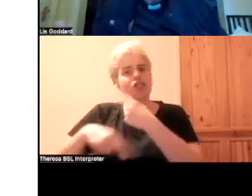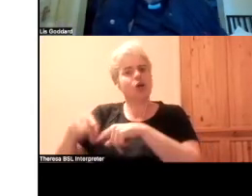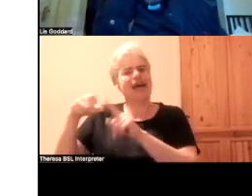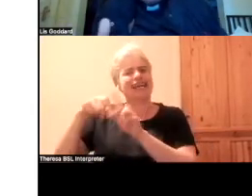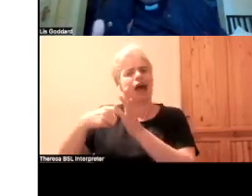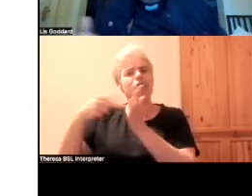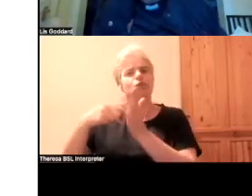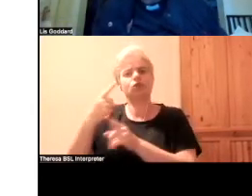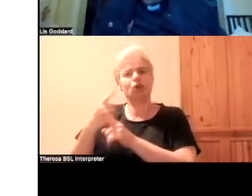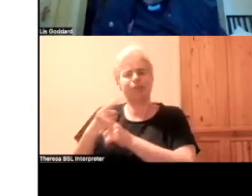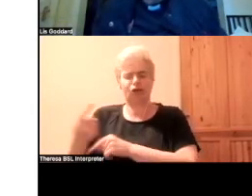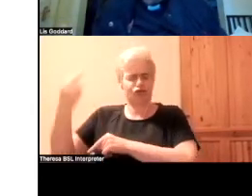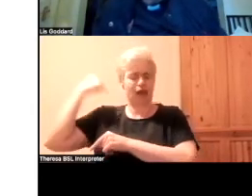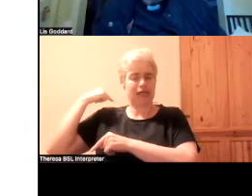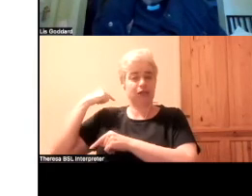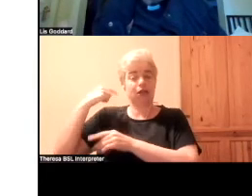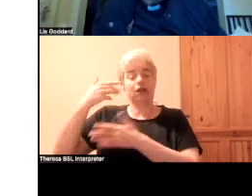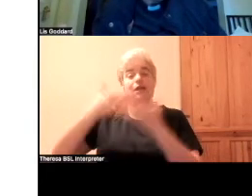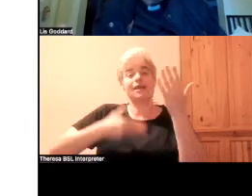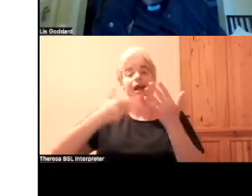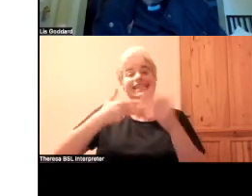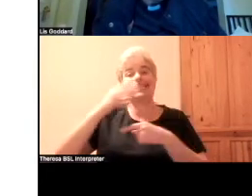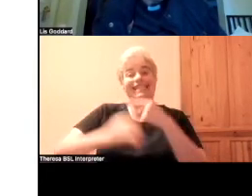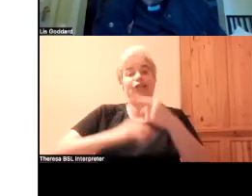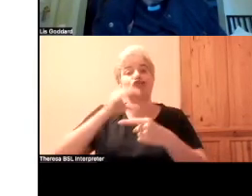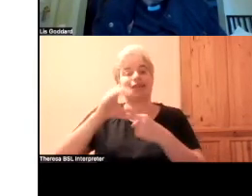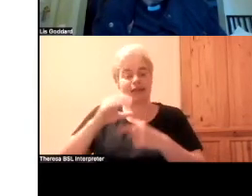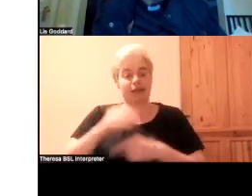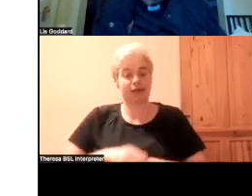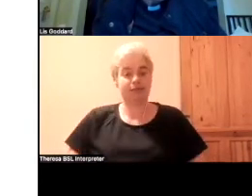about, right back at the beginning of the 19th century.